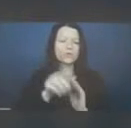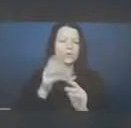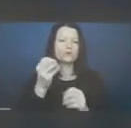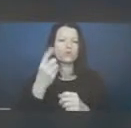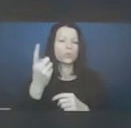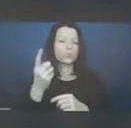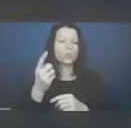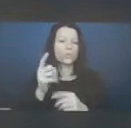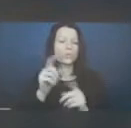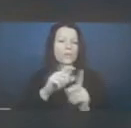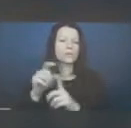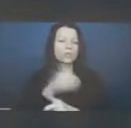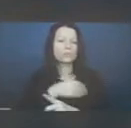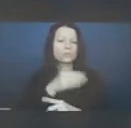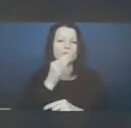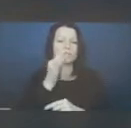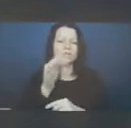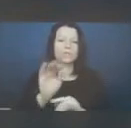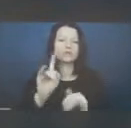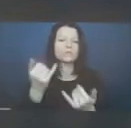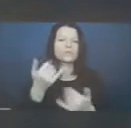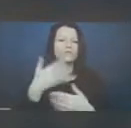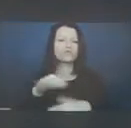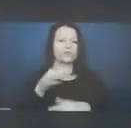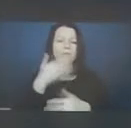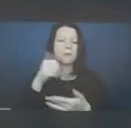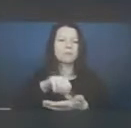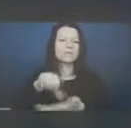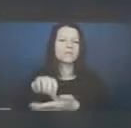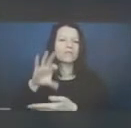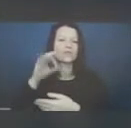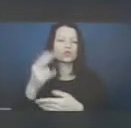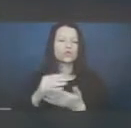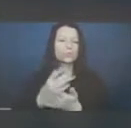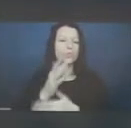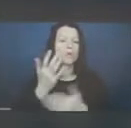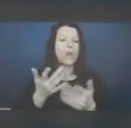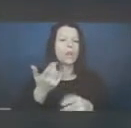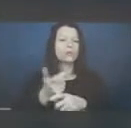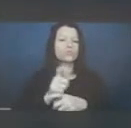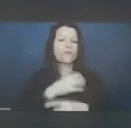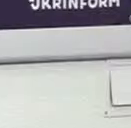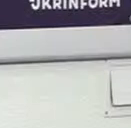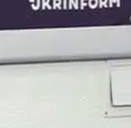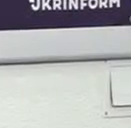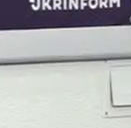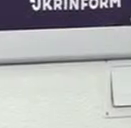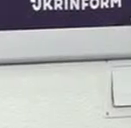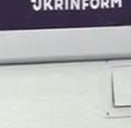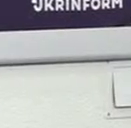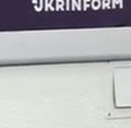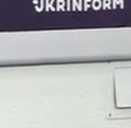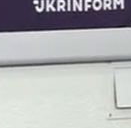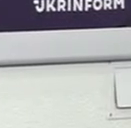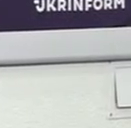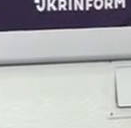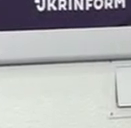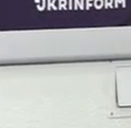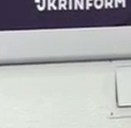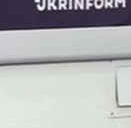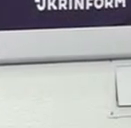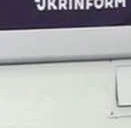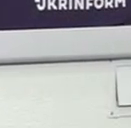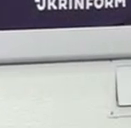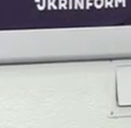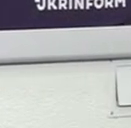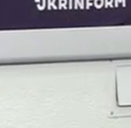worth. It's a shame that we don't have representatives of the Ministry of the Social Policy, but we should